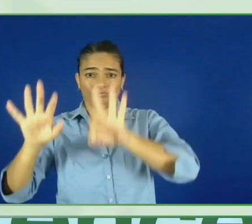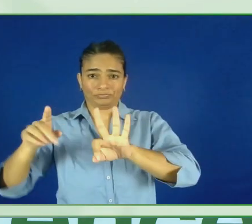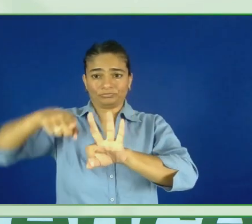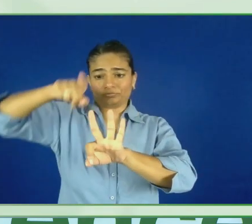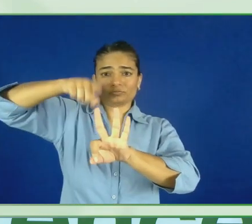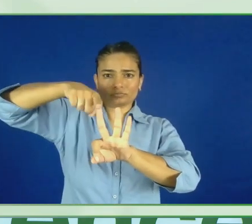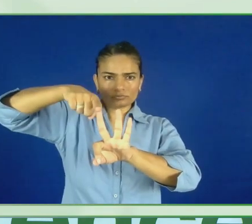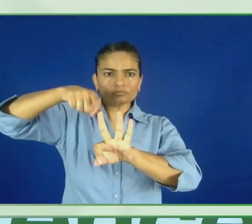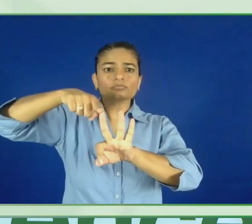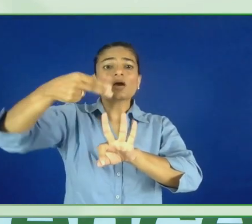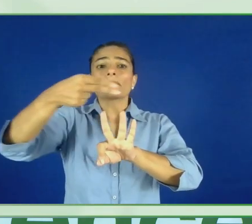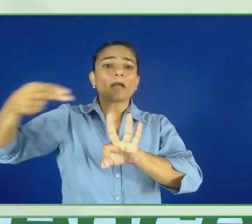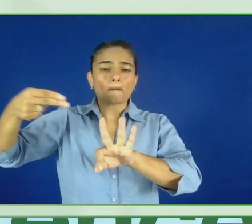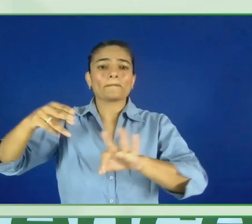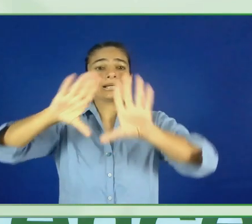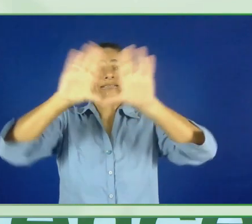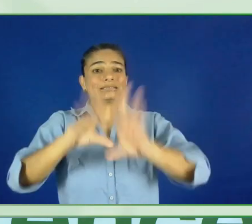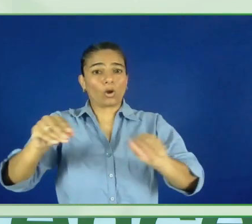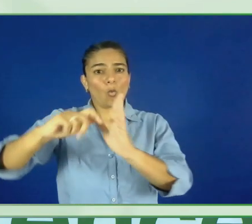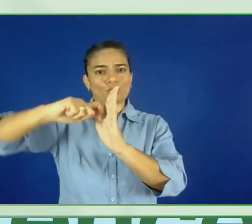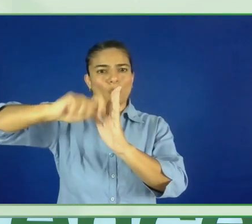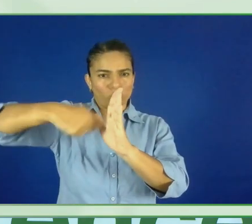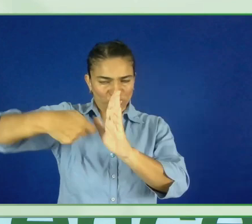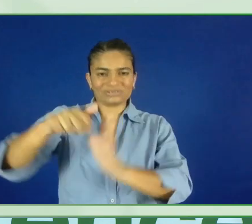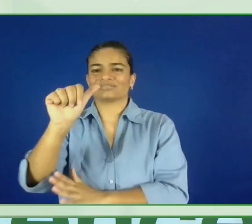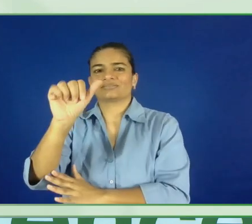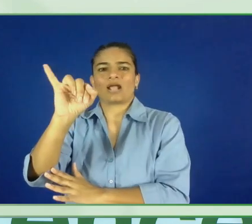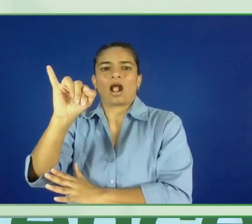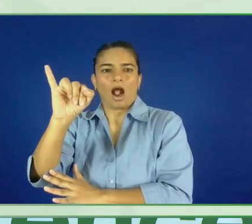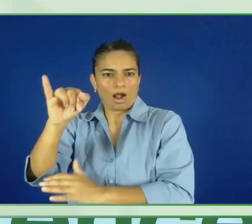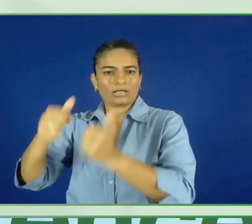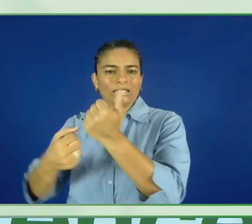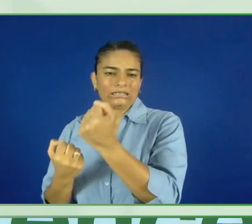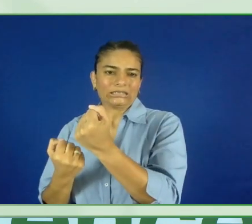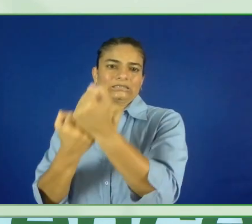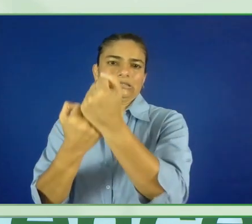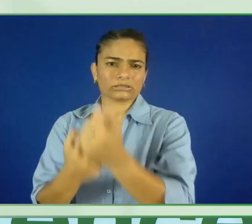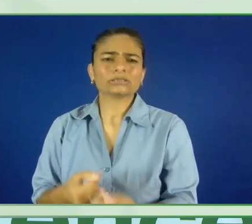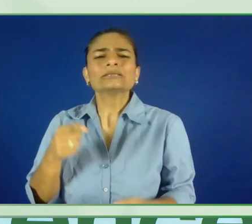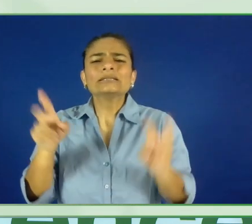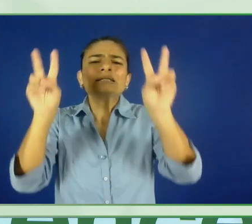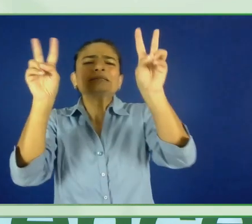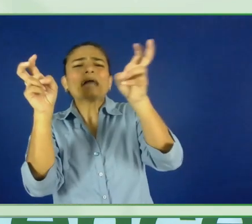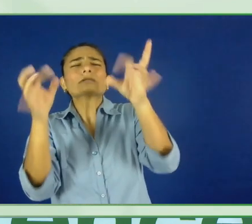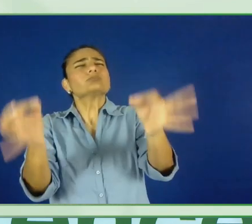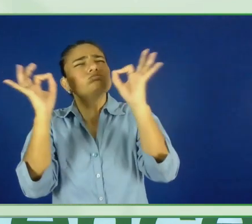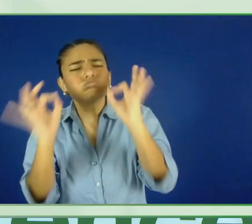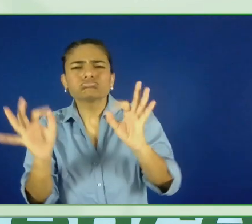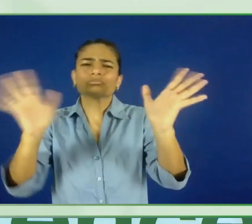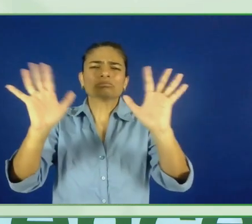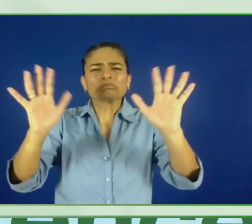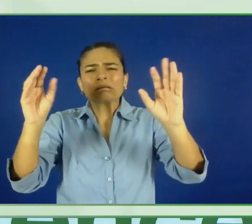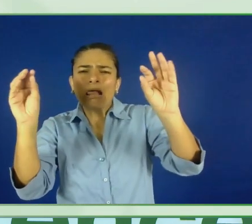working title, and what you see here, you cannot use as you could use ChatGPT or whatever, Claude